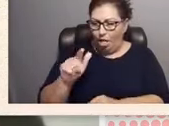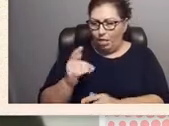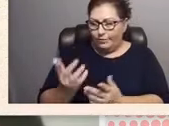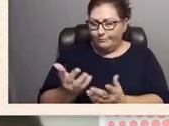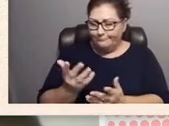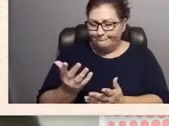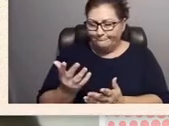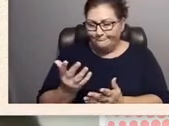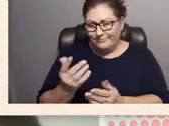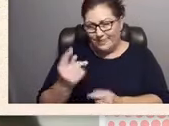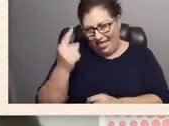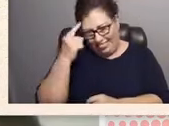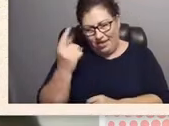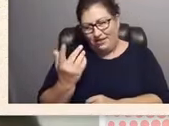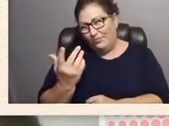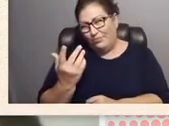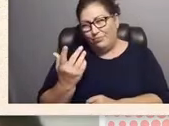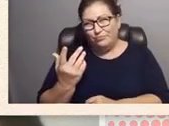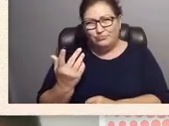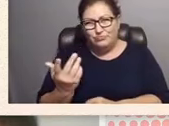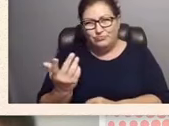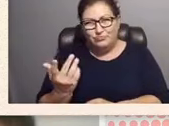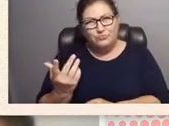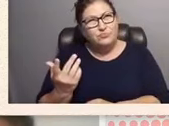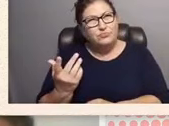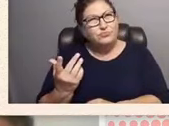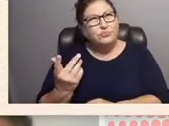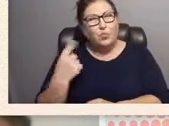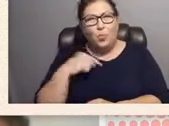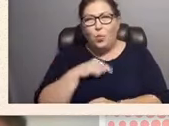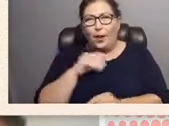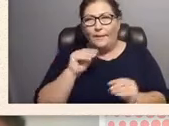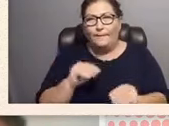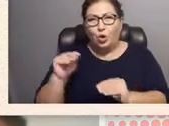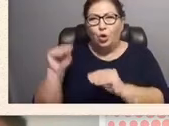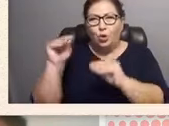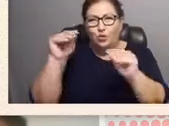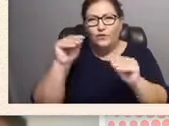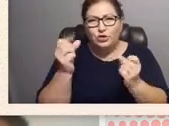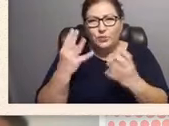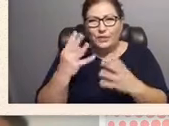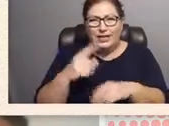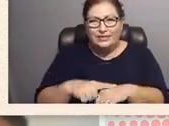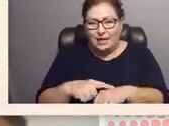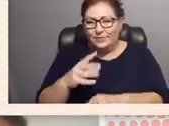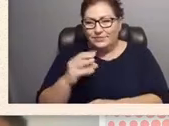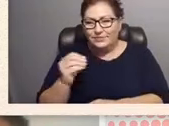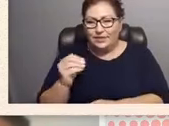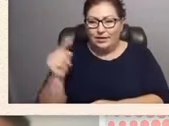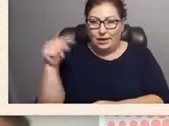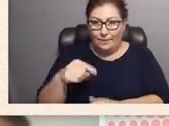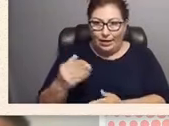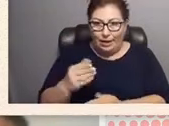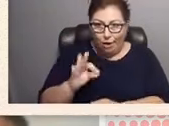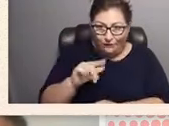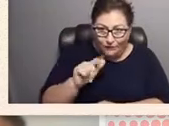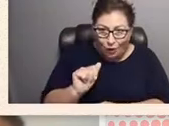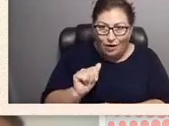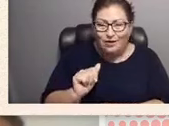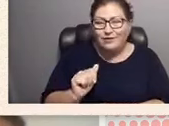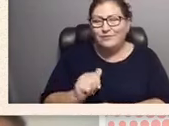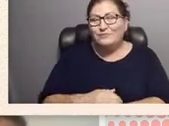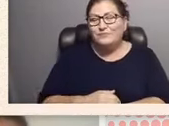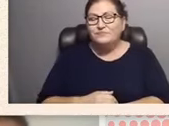think we moved too many times when we were young, and then coming down here in Florida at